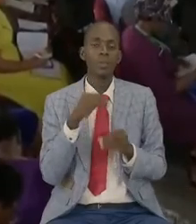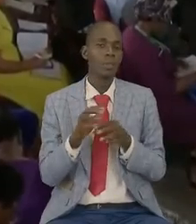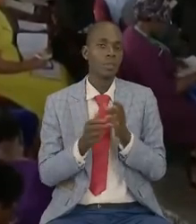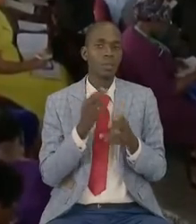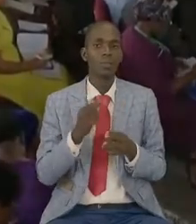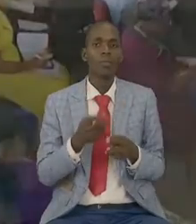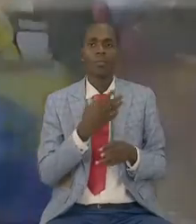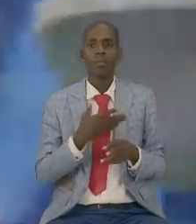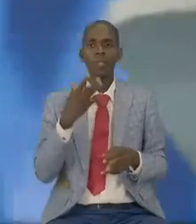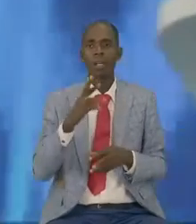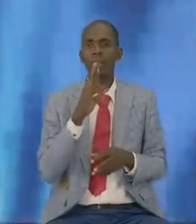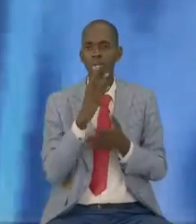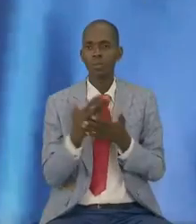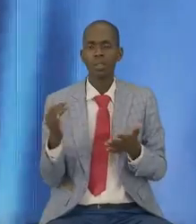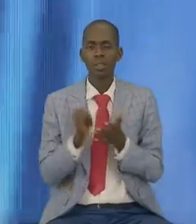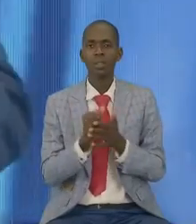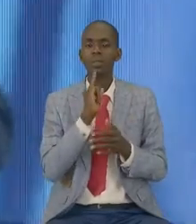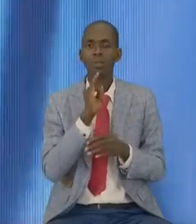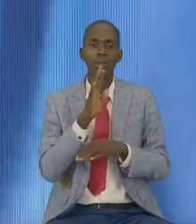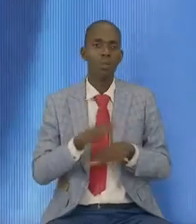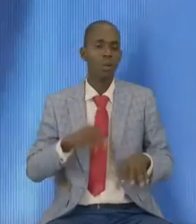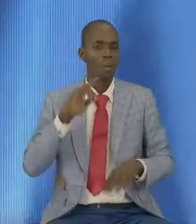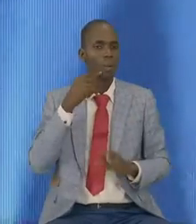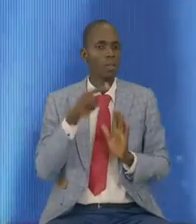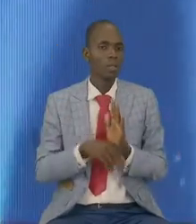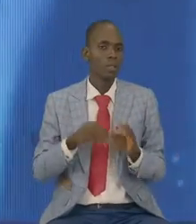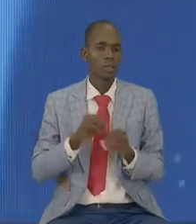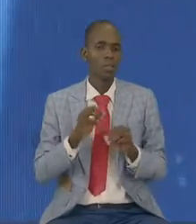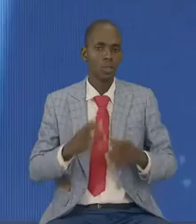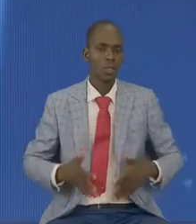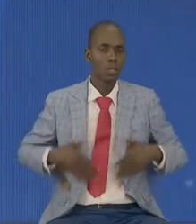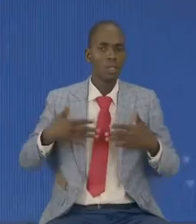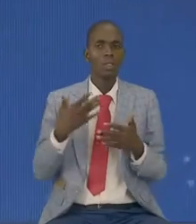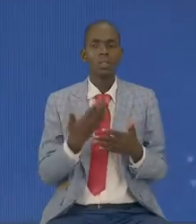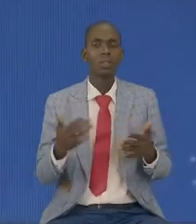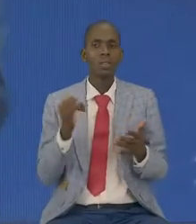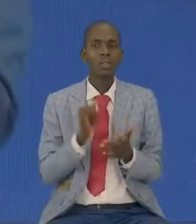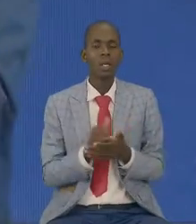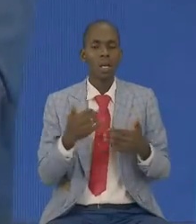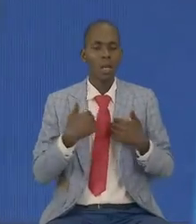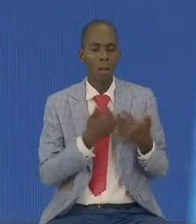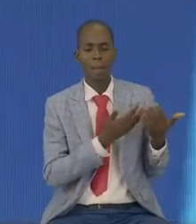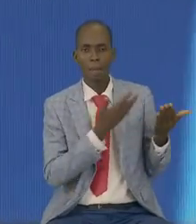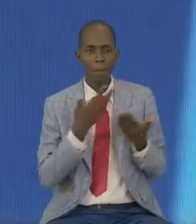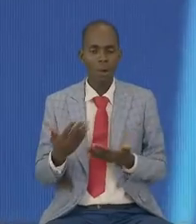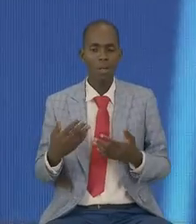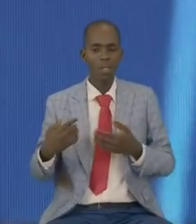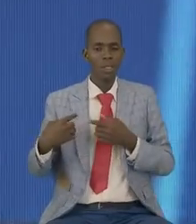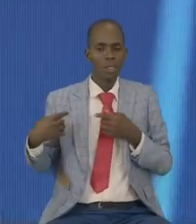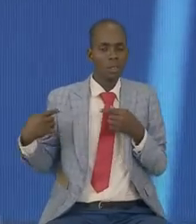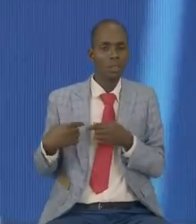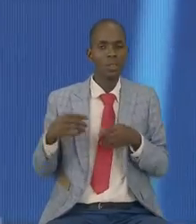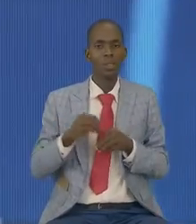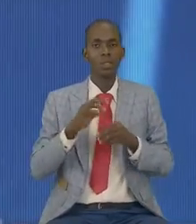had caused bitterness in your life, sorrow in your life, and the things that had caused a heartache in your